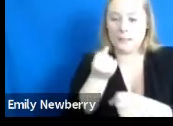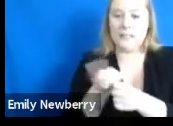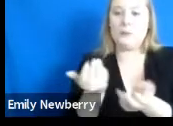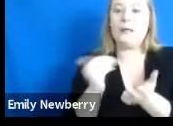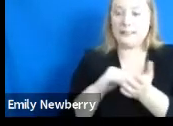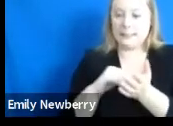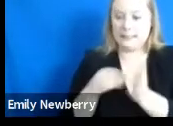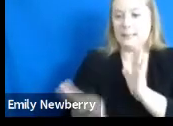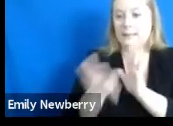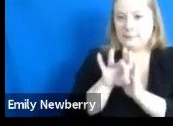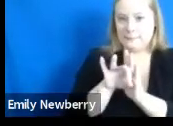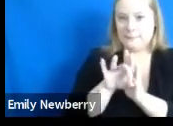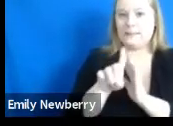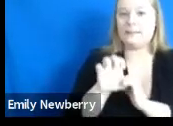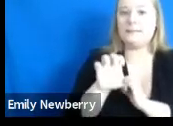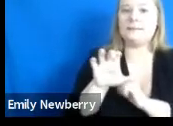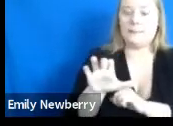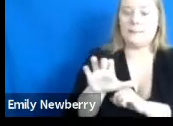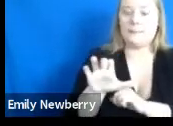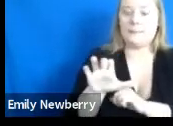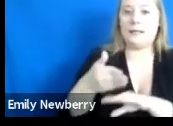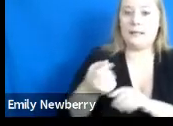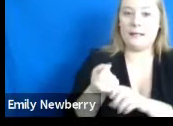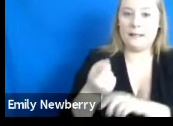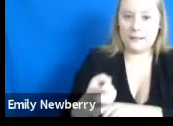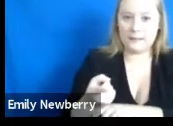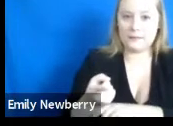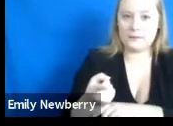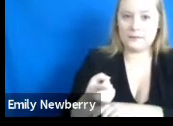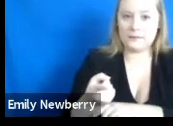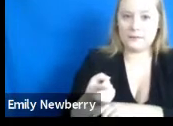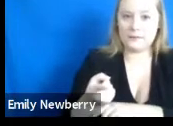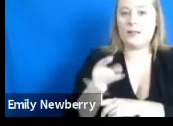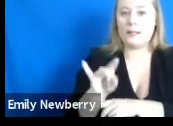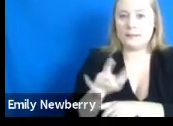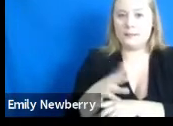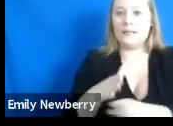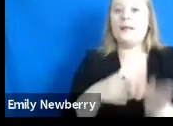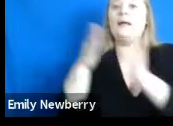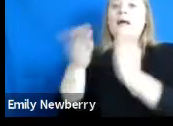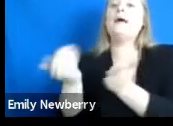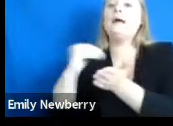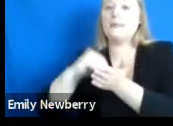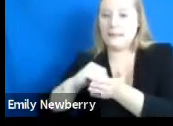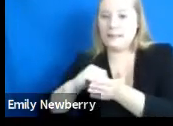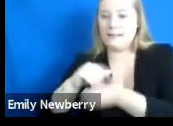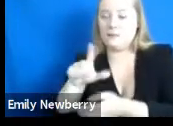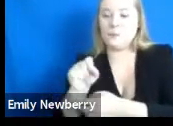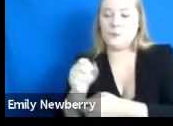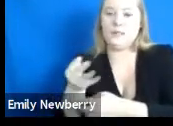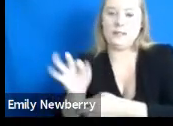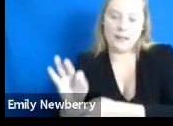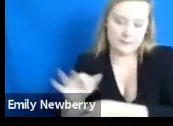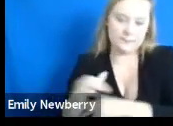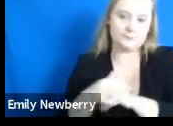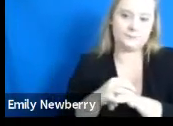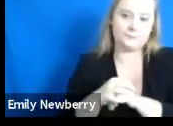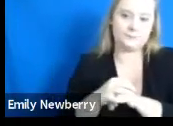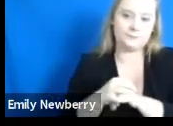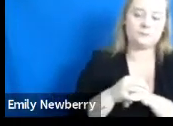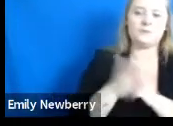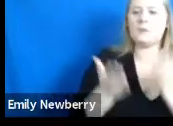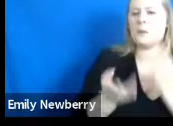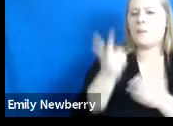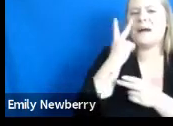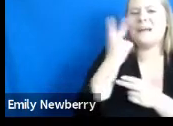in December of next year, that is December 2018, and again after an interval of 2019. So you may see there was